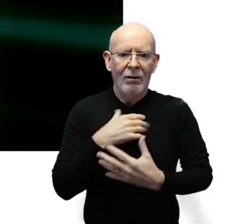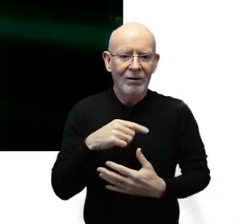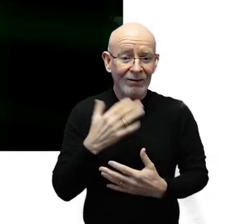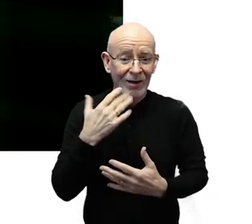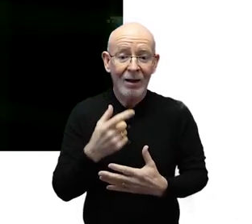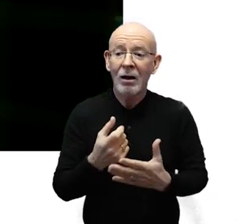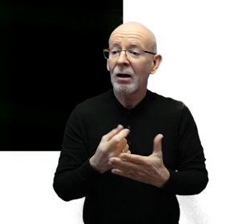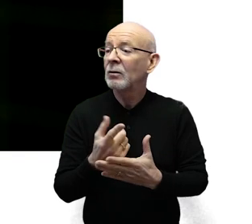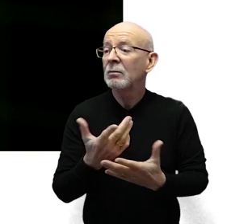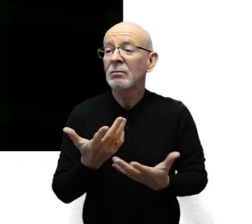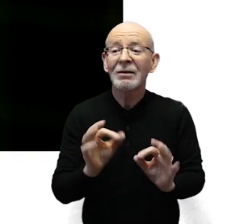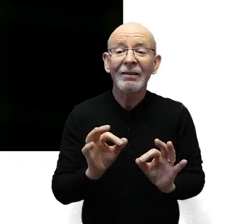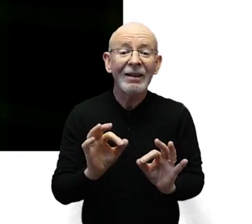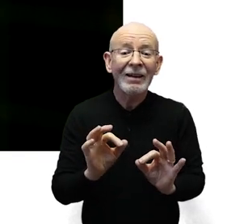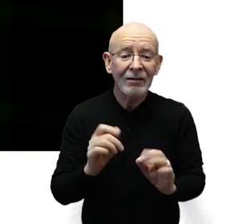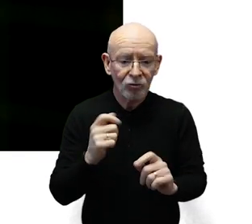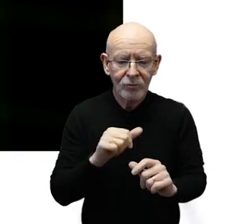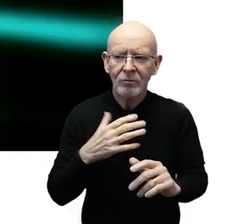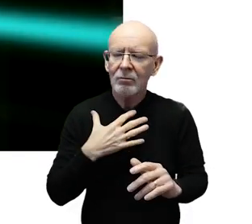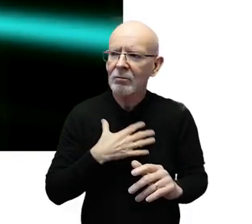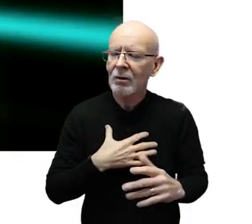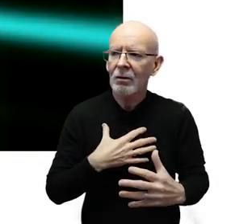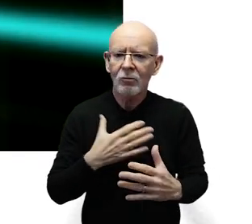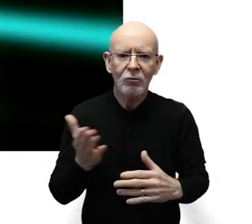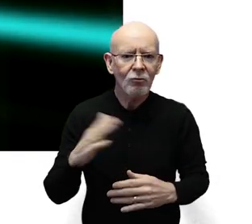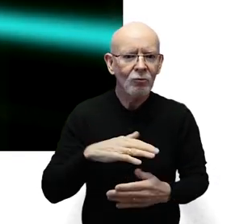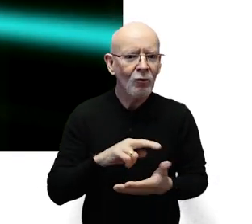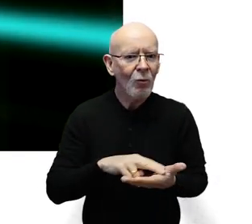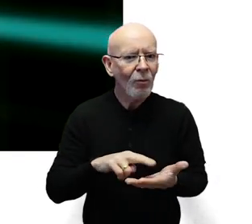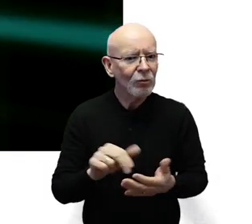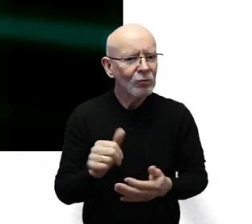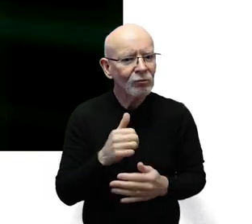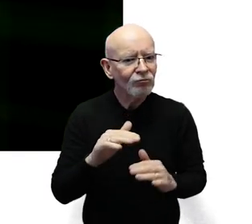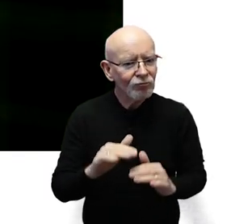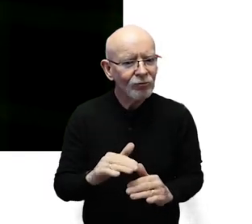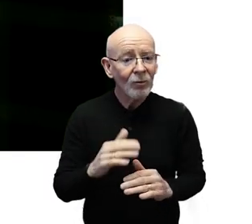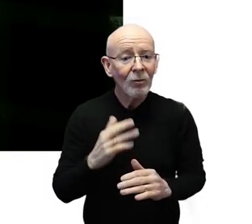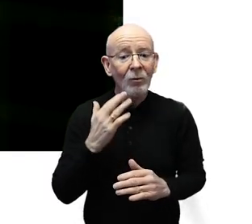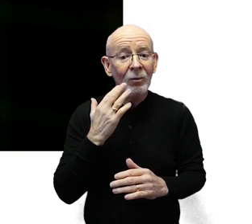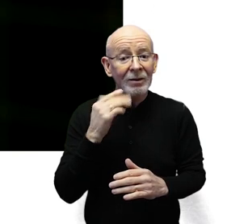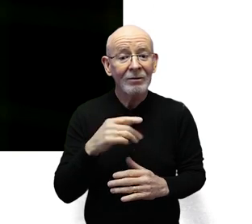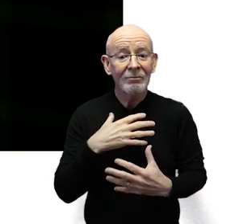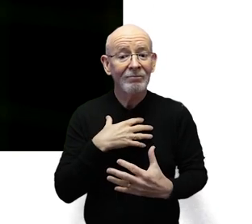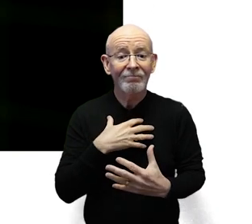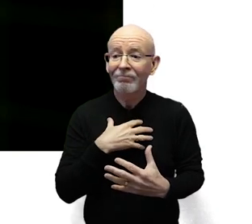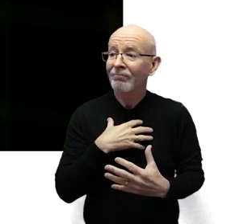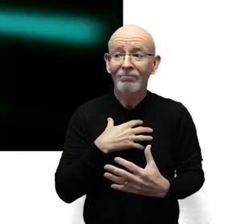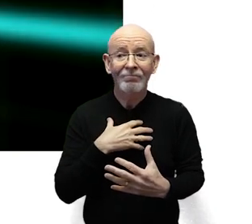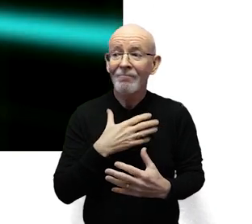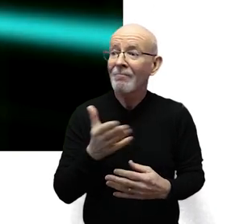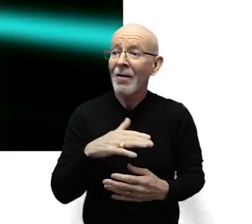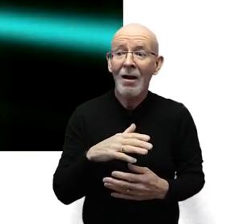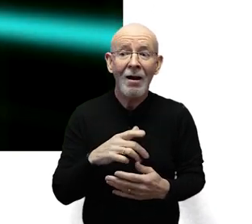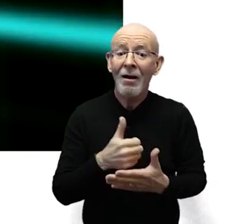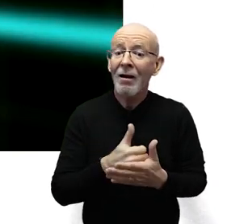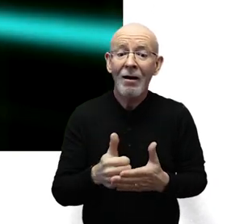longer present, everything should return to normal. It is when the breathing pattern doesn't return to a normal speed, rhythm,